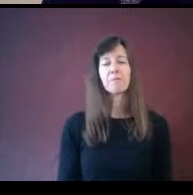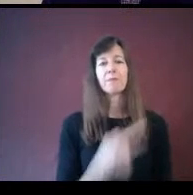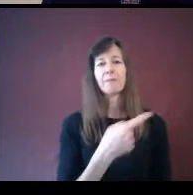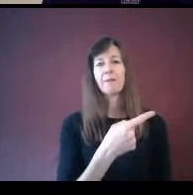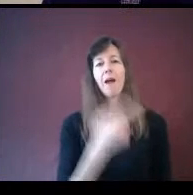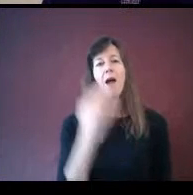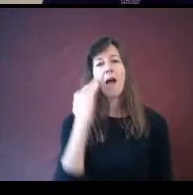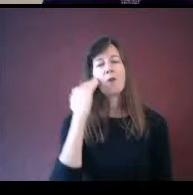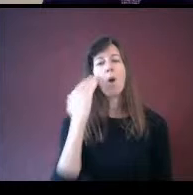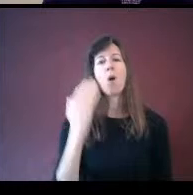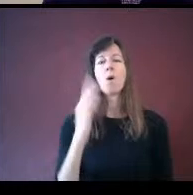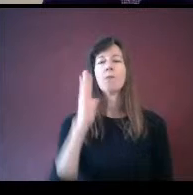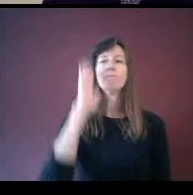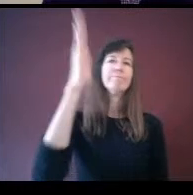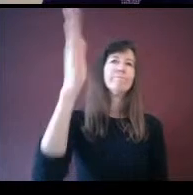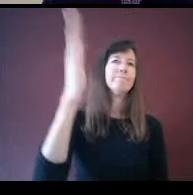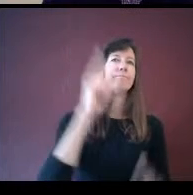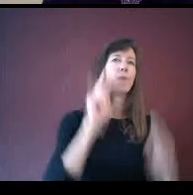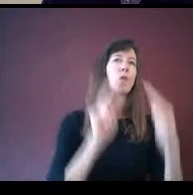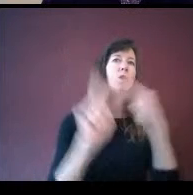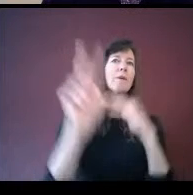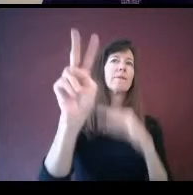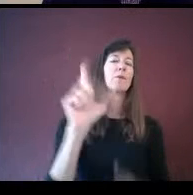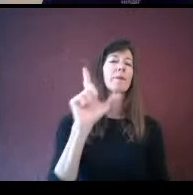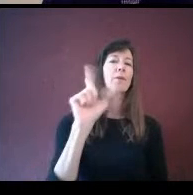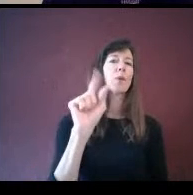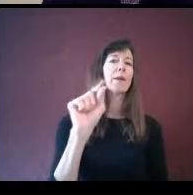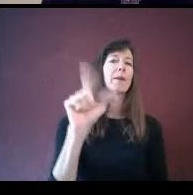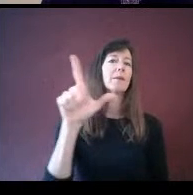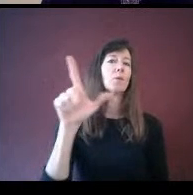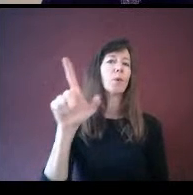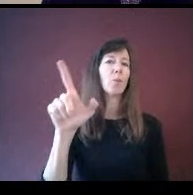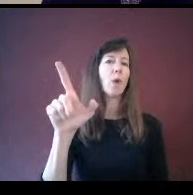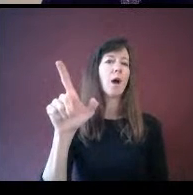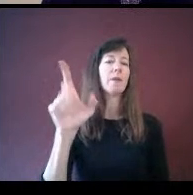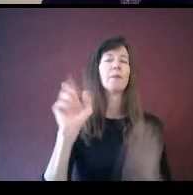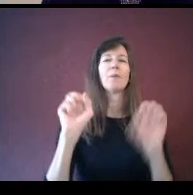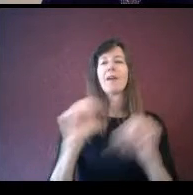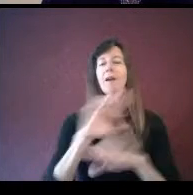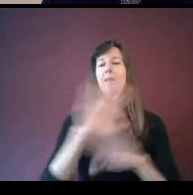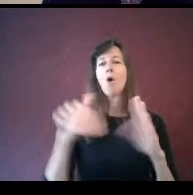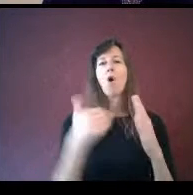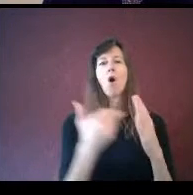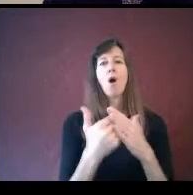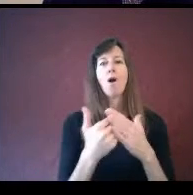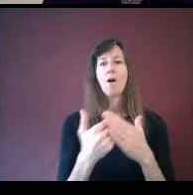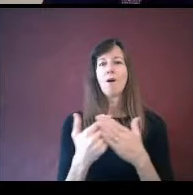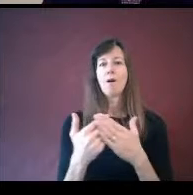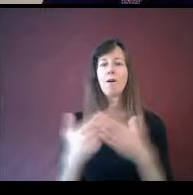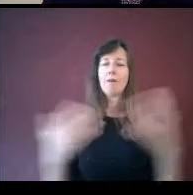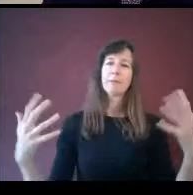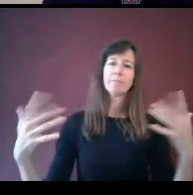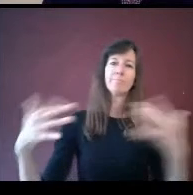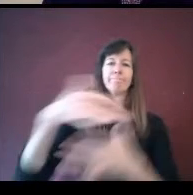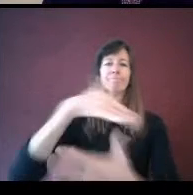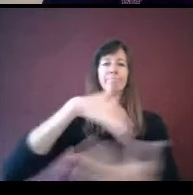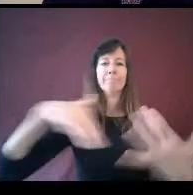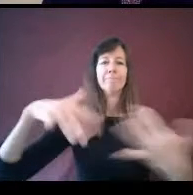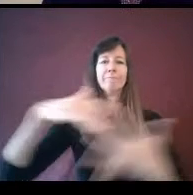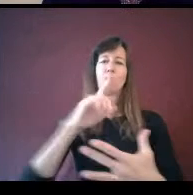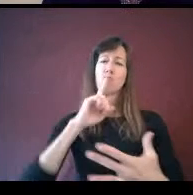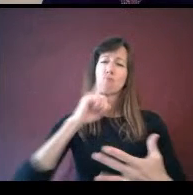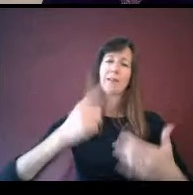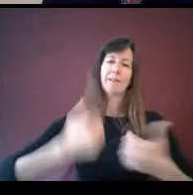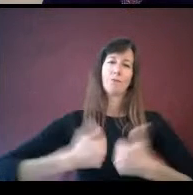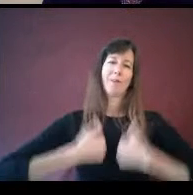2021, when we'll be able to all physically get together and appreciate each other and honor each other, and start